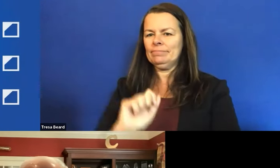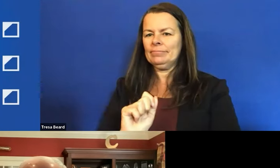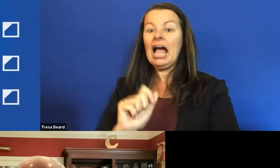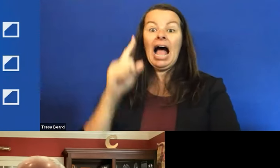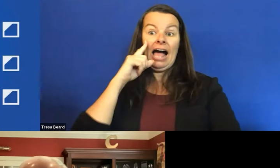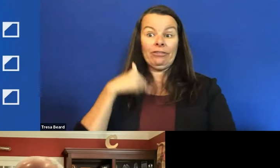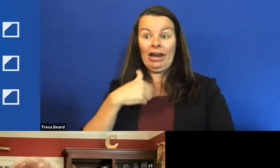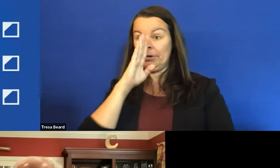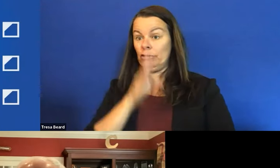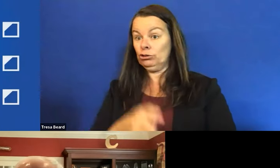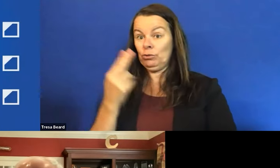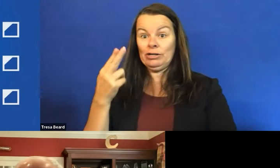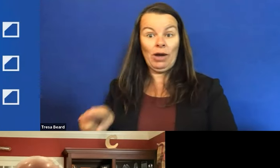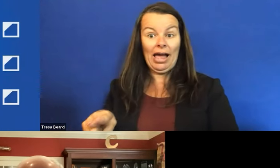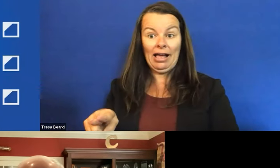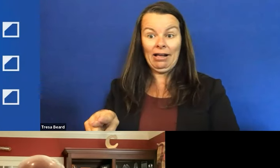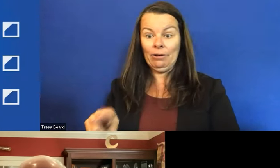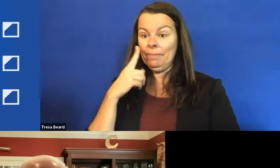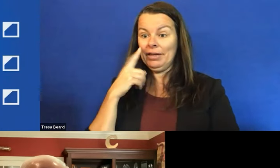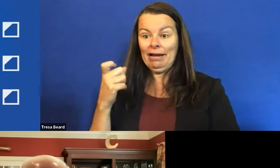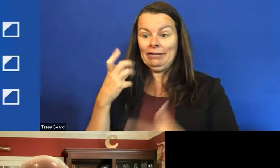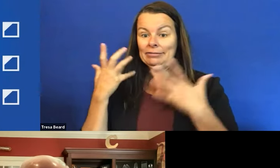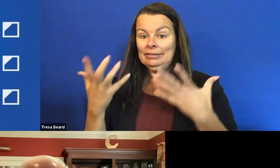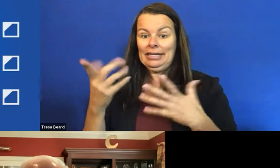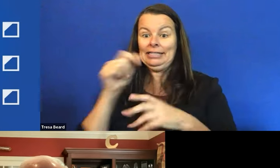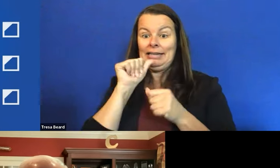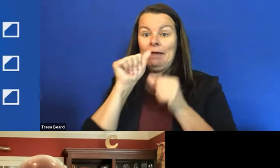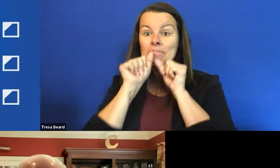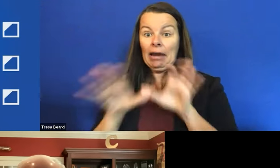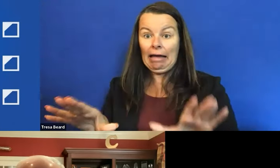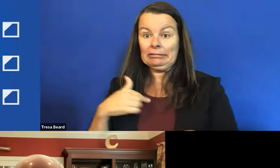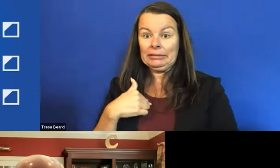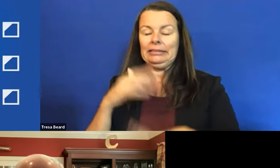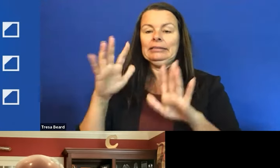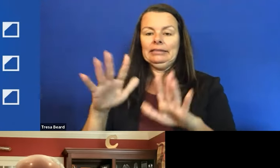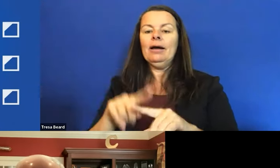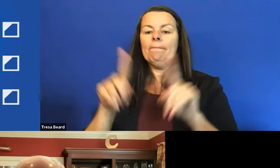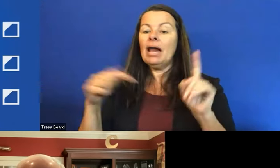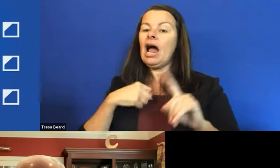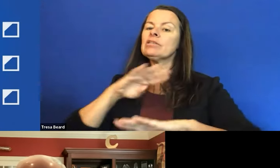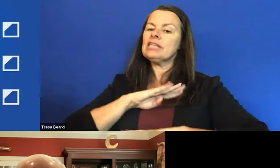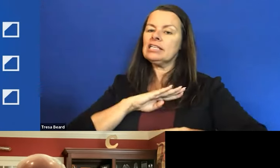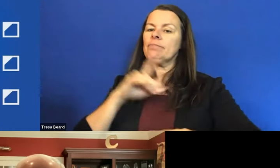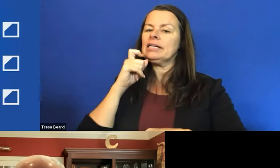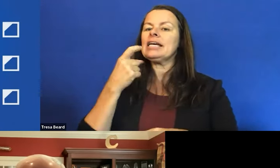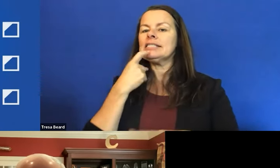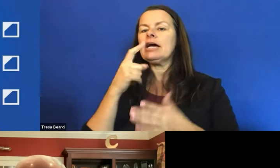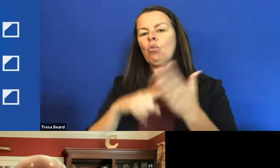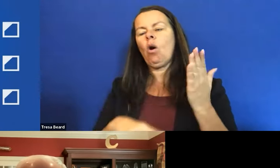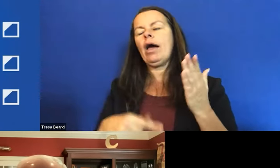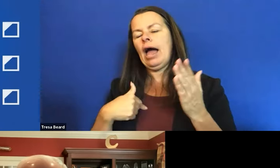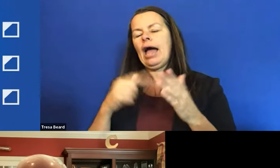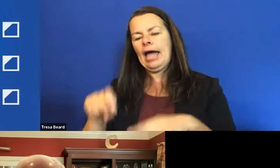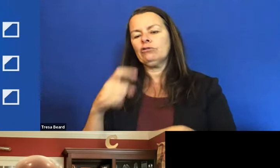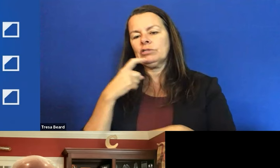straight to hell by the way, because I'm not blessing me, but I was satisfied because I said what I had to say. I believe in speaking